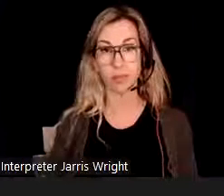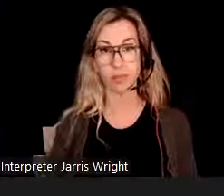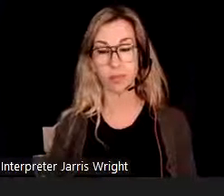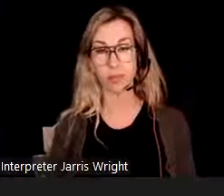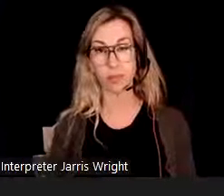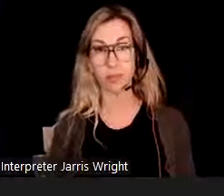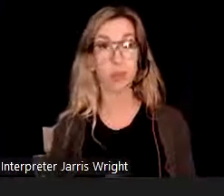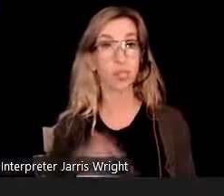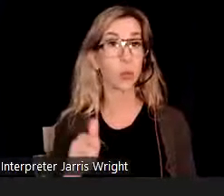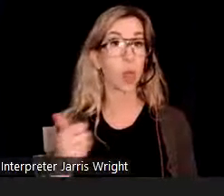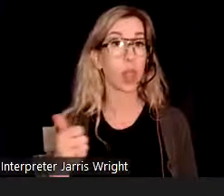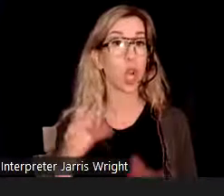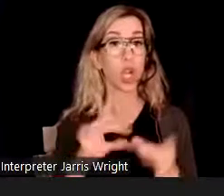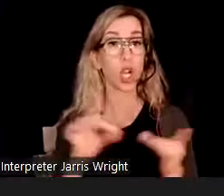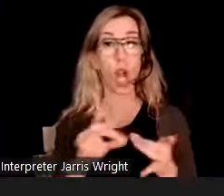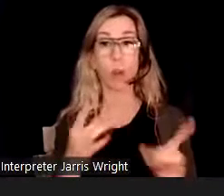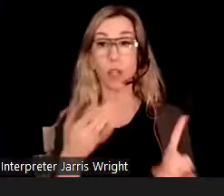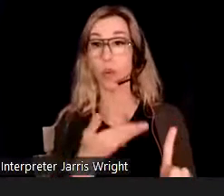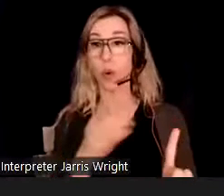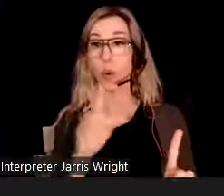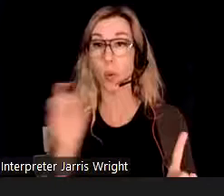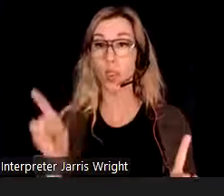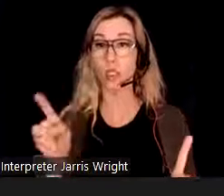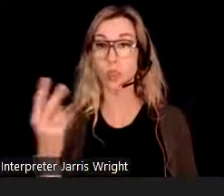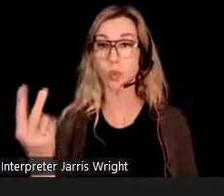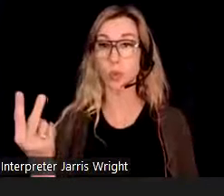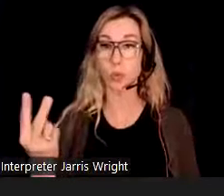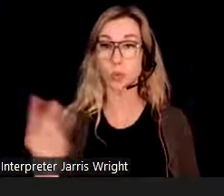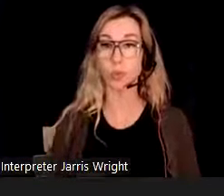Any other comments on question number 2